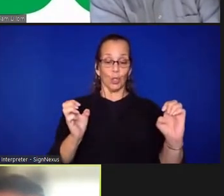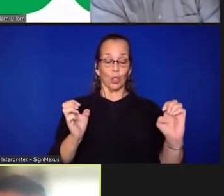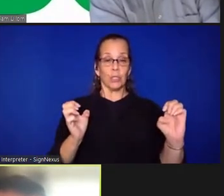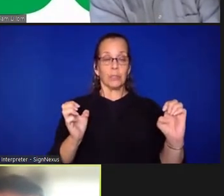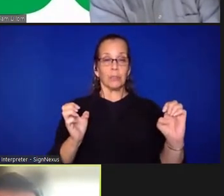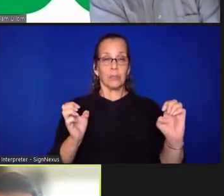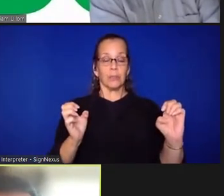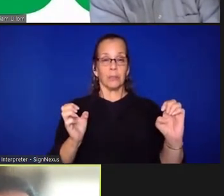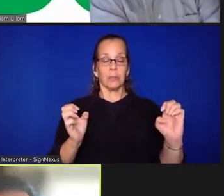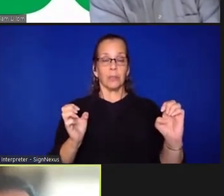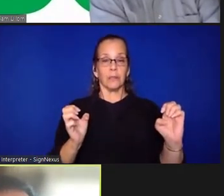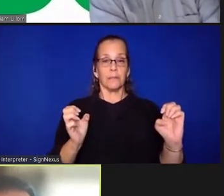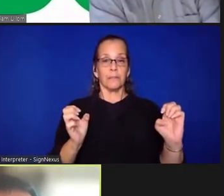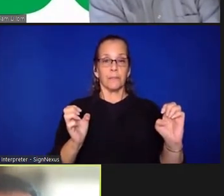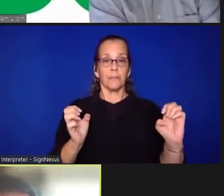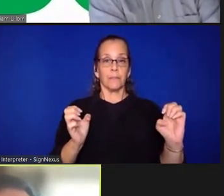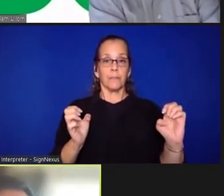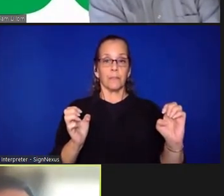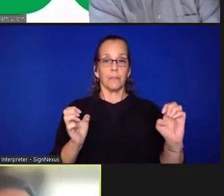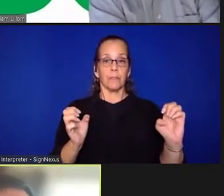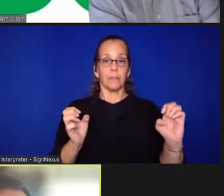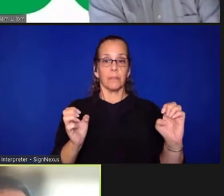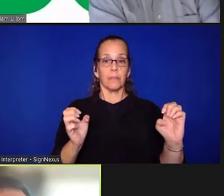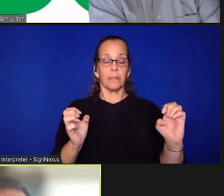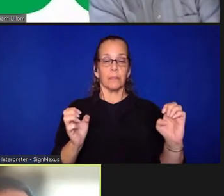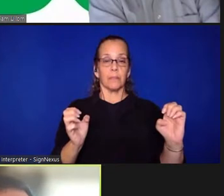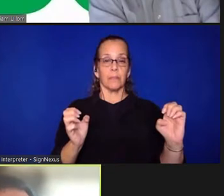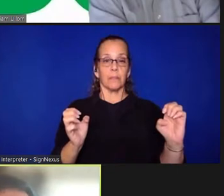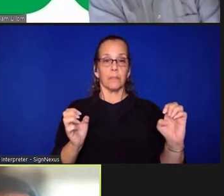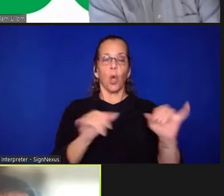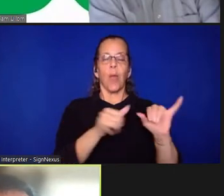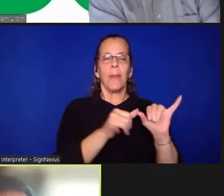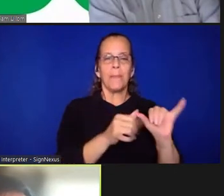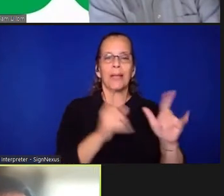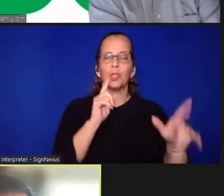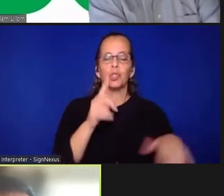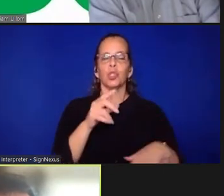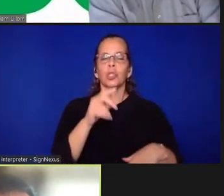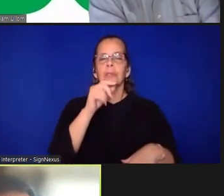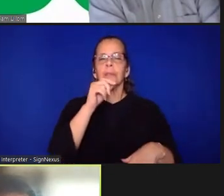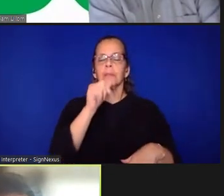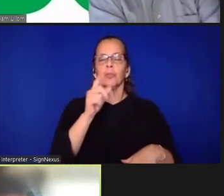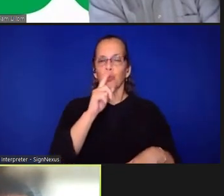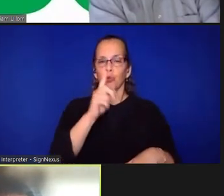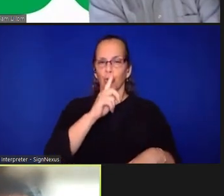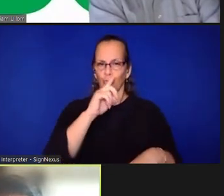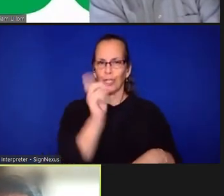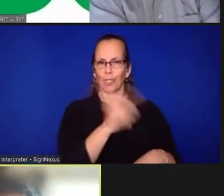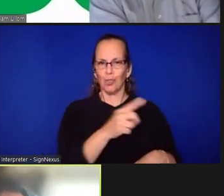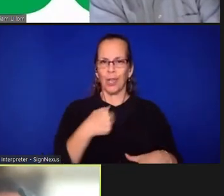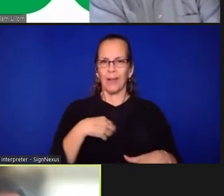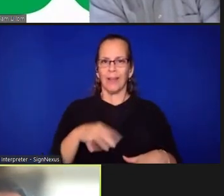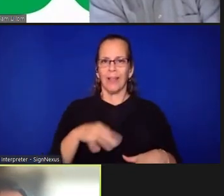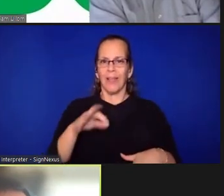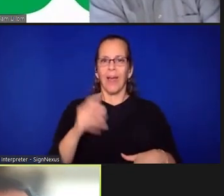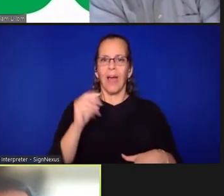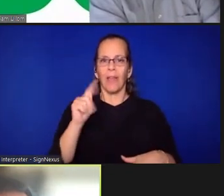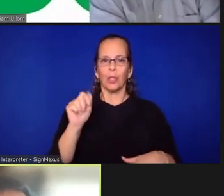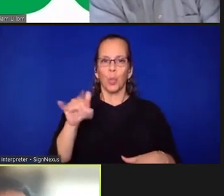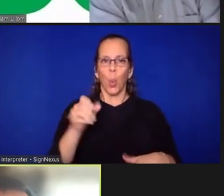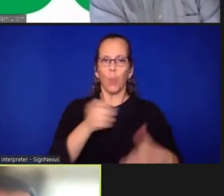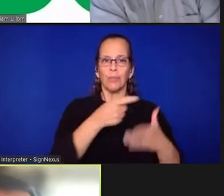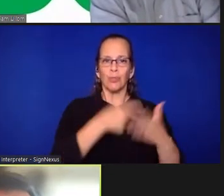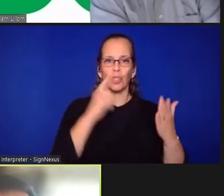rather than drivers pay the toll is hardly mitigation at all it does nothing to address the effect that such a policy would have on the demand for